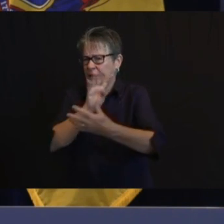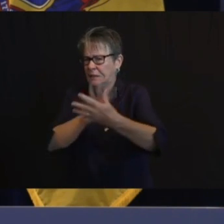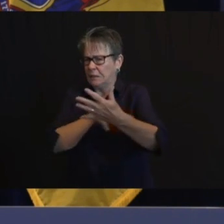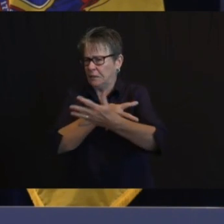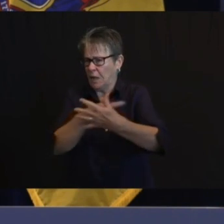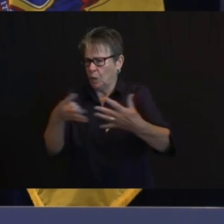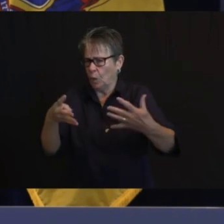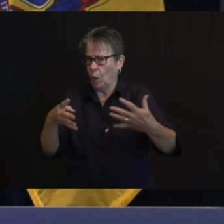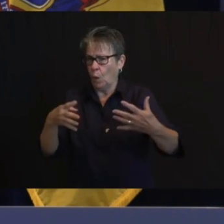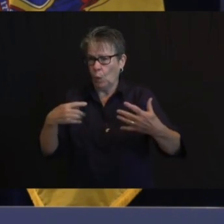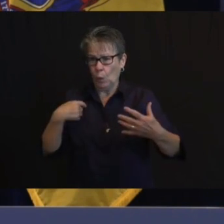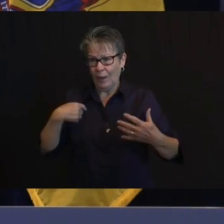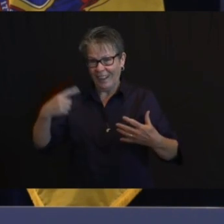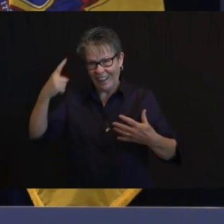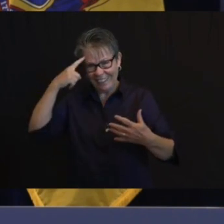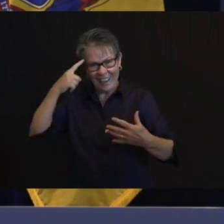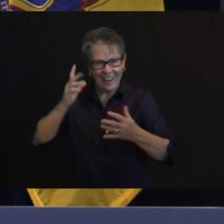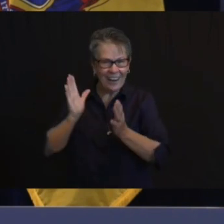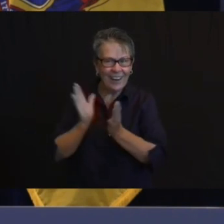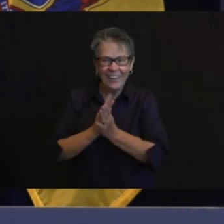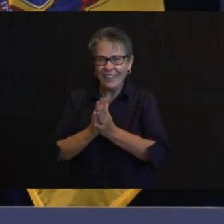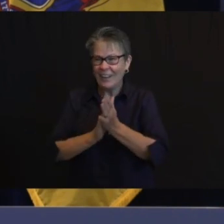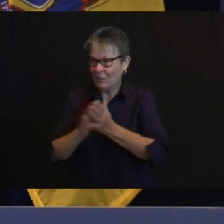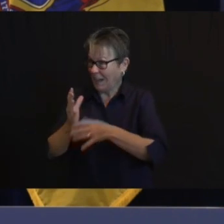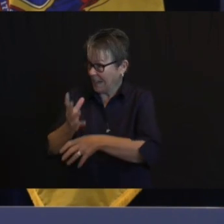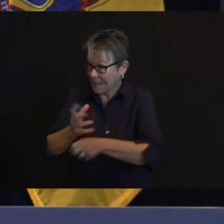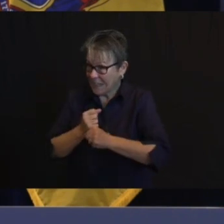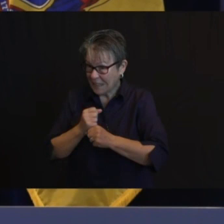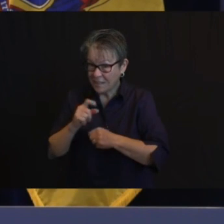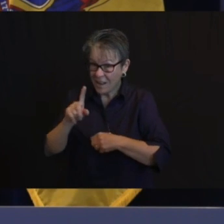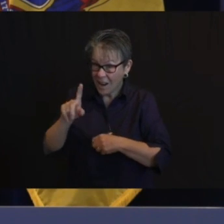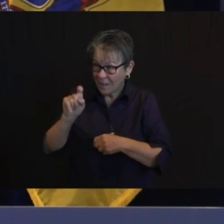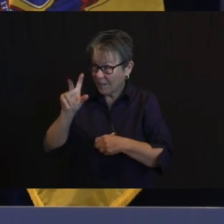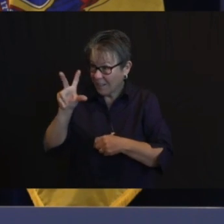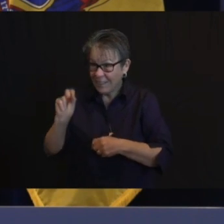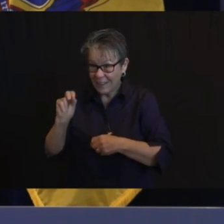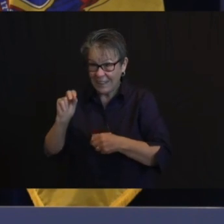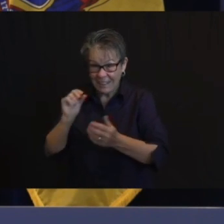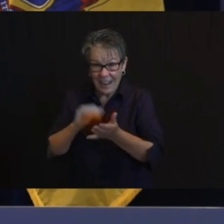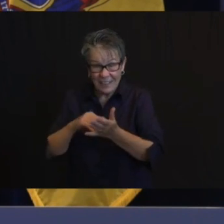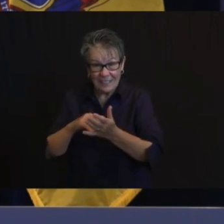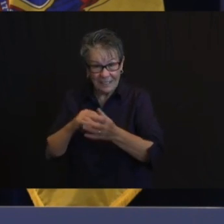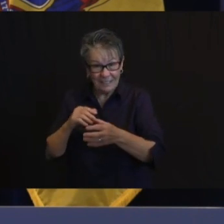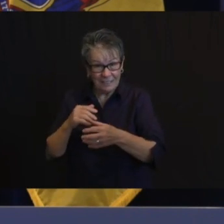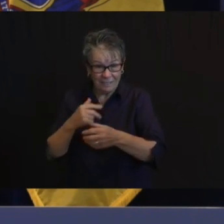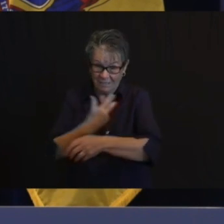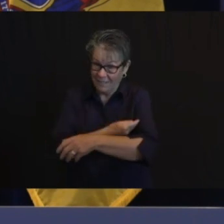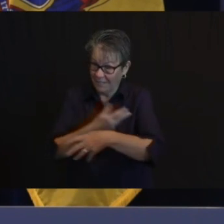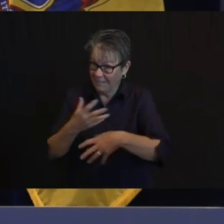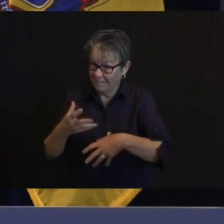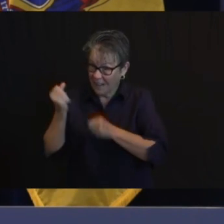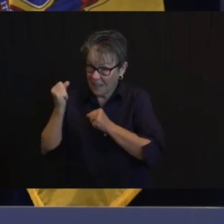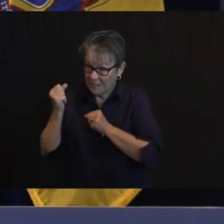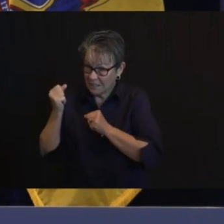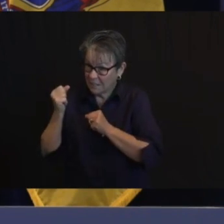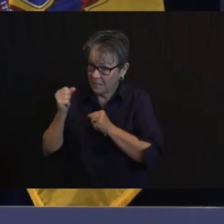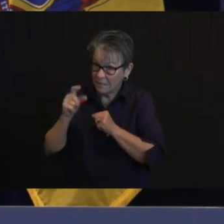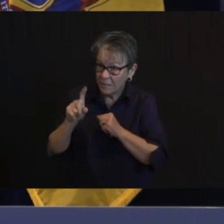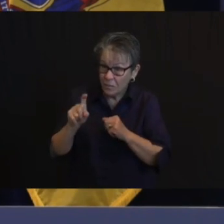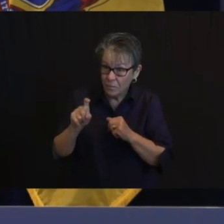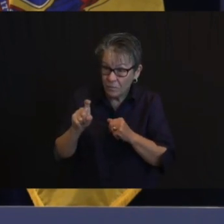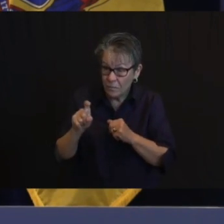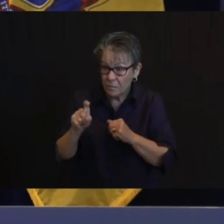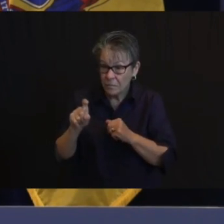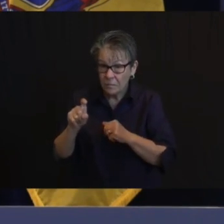we're going to be getting a fairly significant amount of vaccine pretty quickly, how significant will this be in terms of a timetable